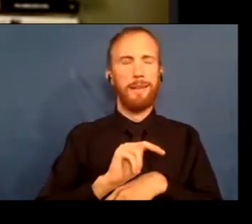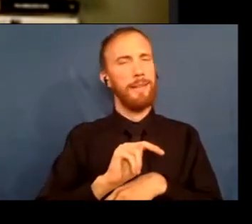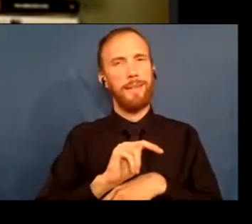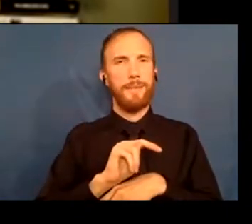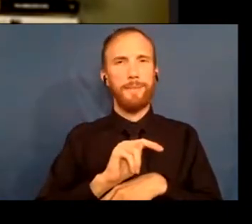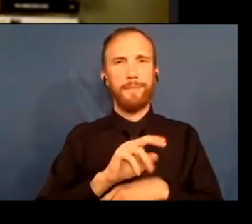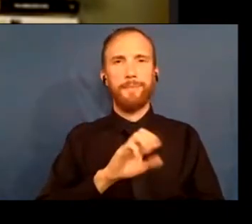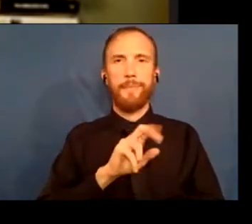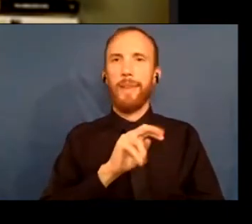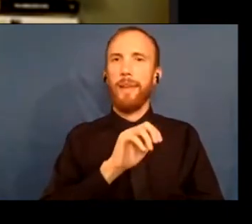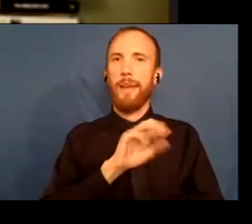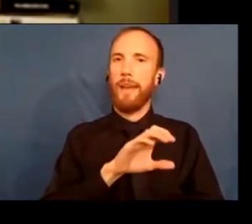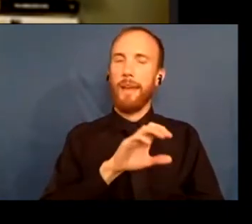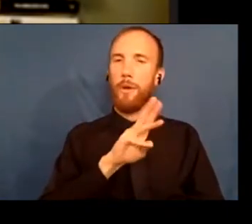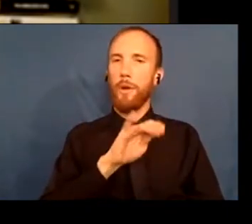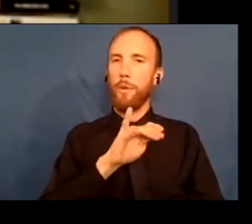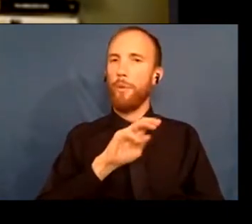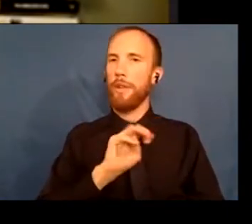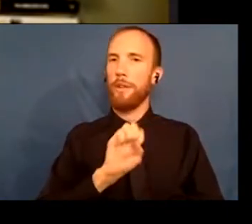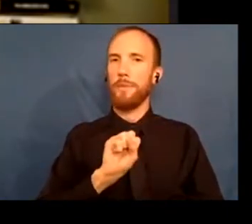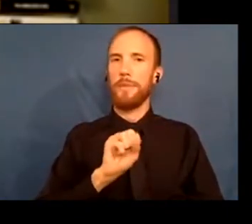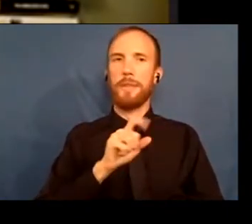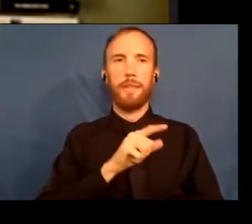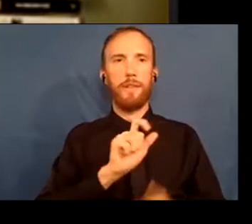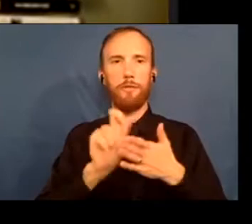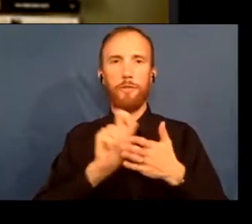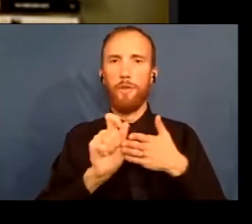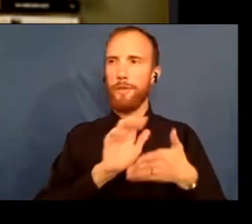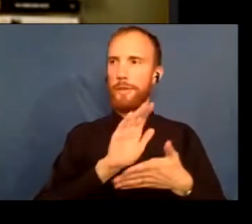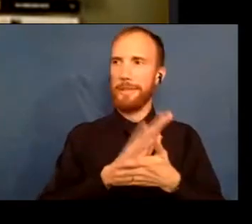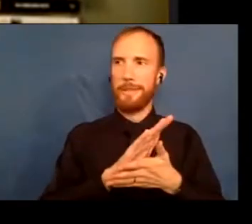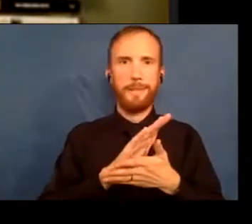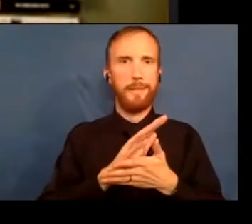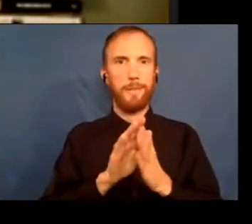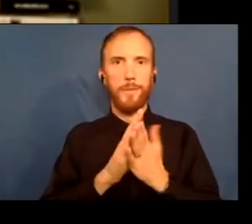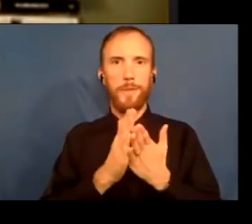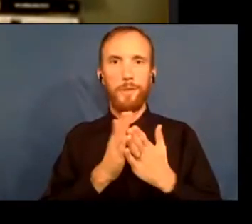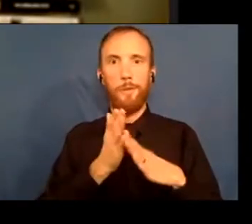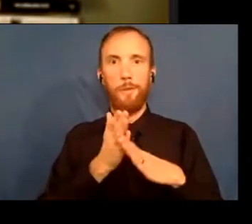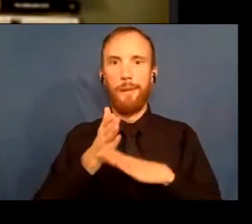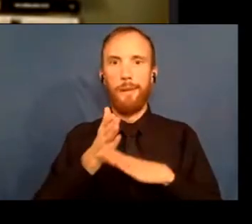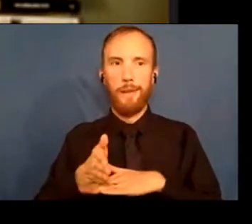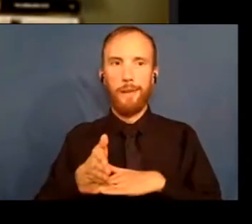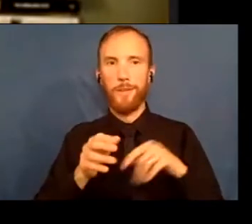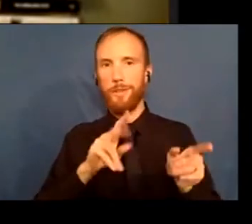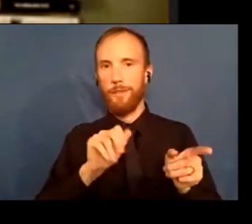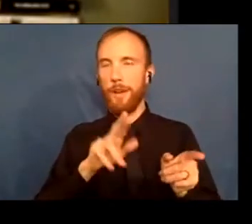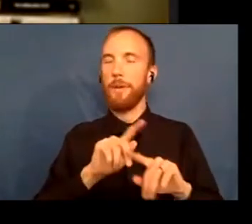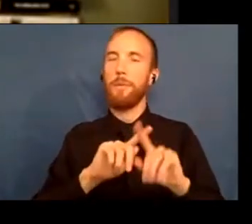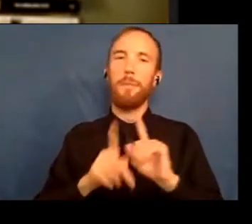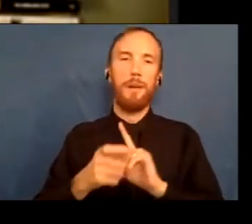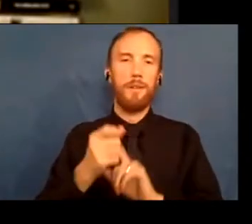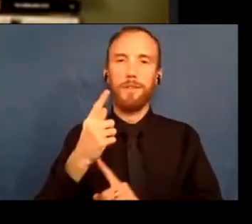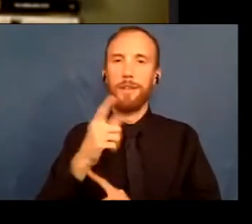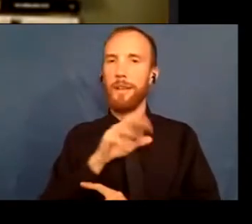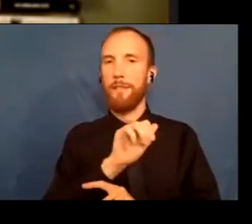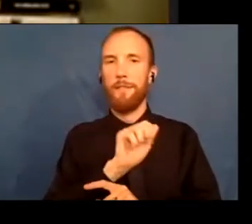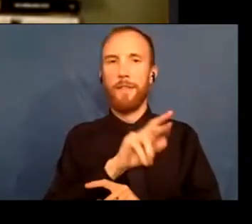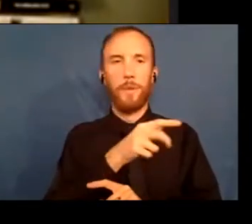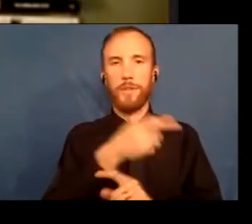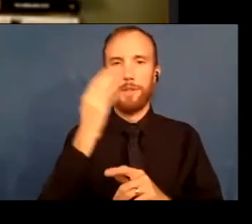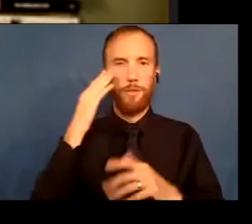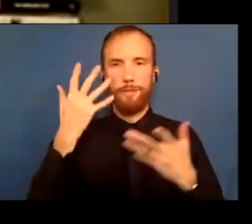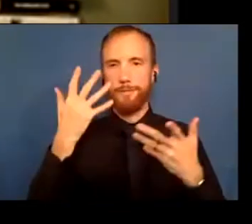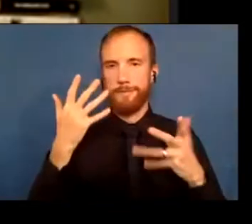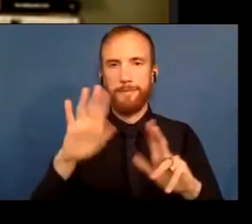brilliant Capitalism and Slavery after Weber had written his book, but surely Weber already knew